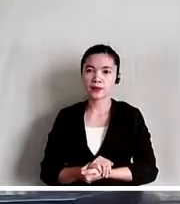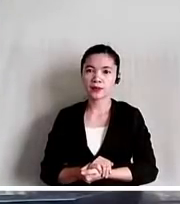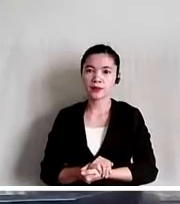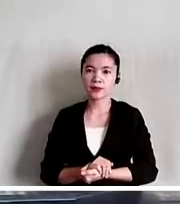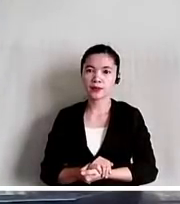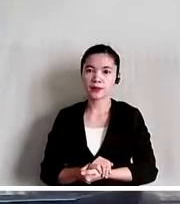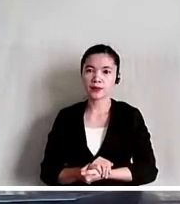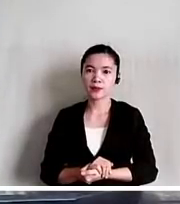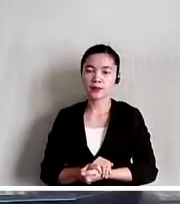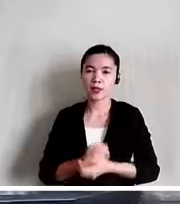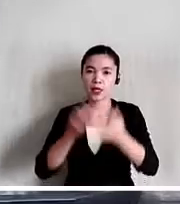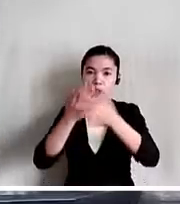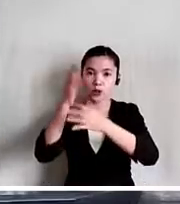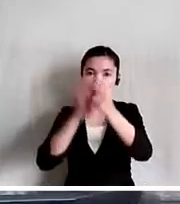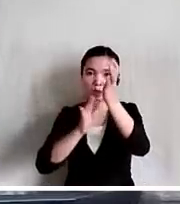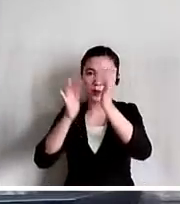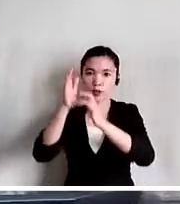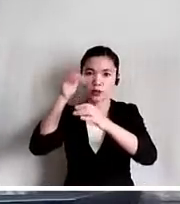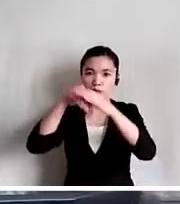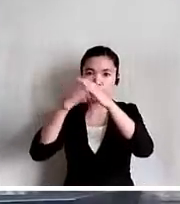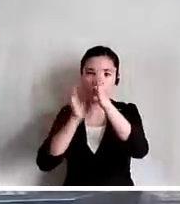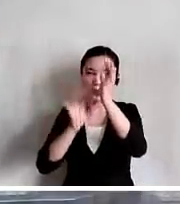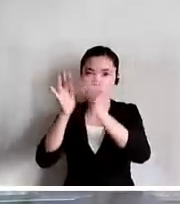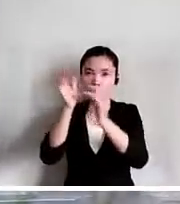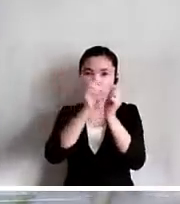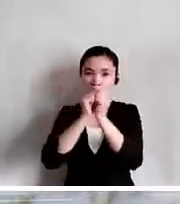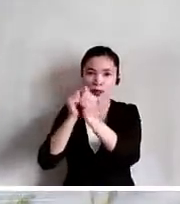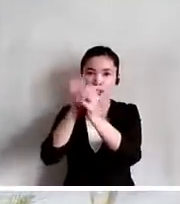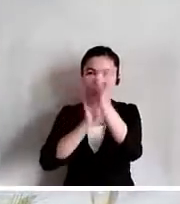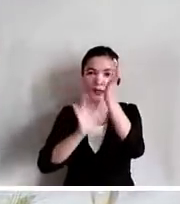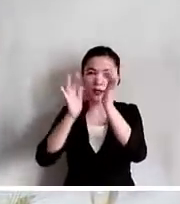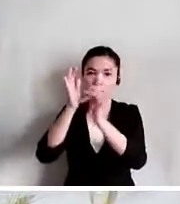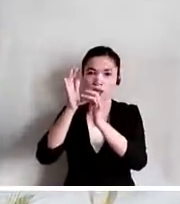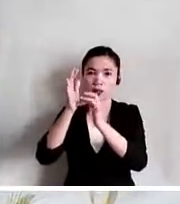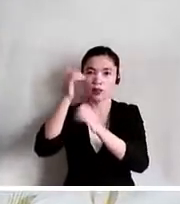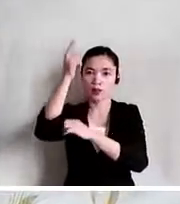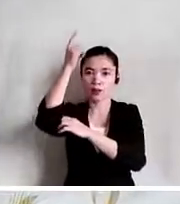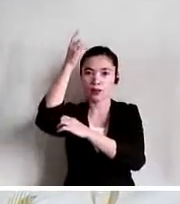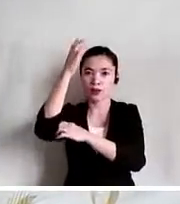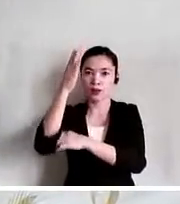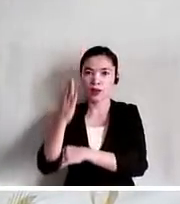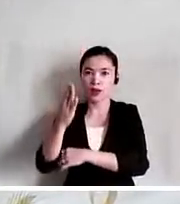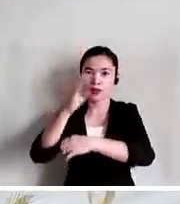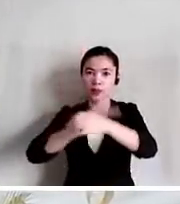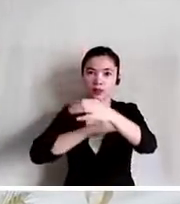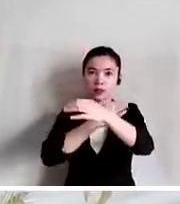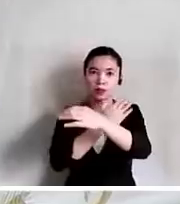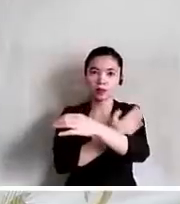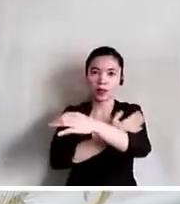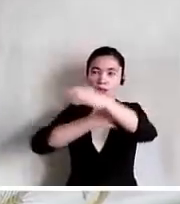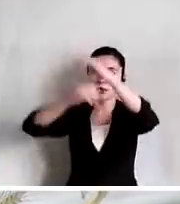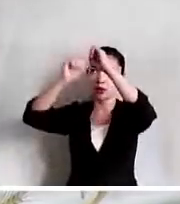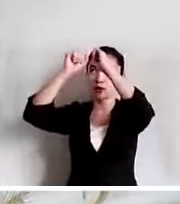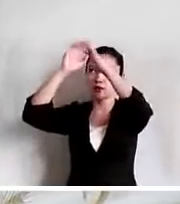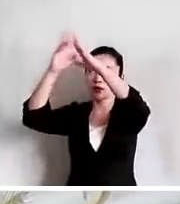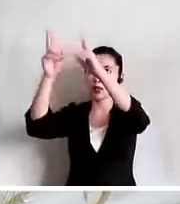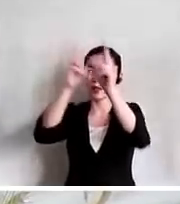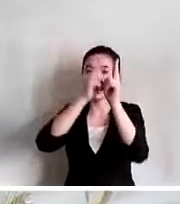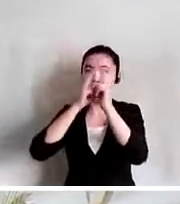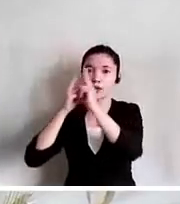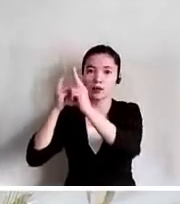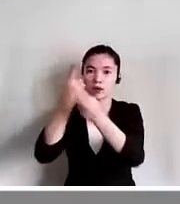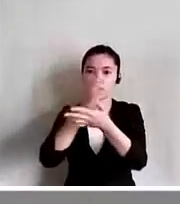Through him and with him and in him, O God, Almighty Father, in the unity of the Holy